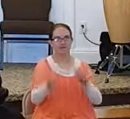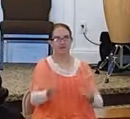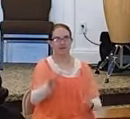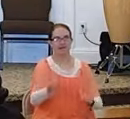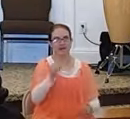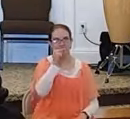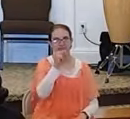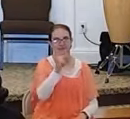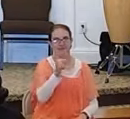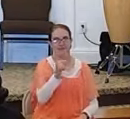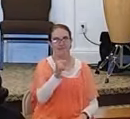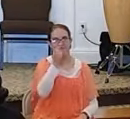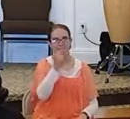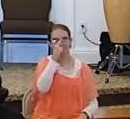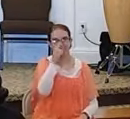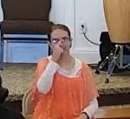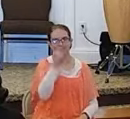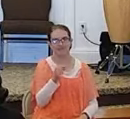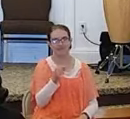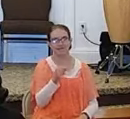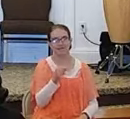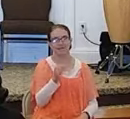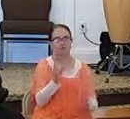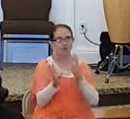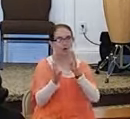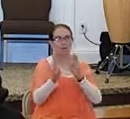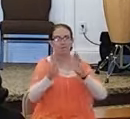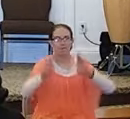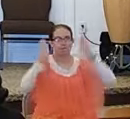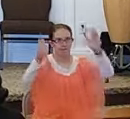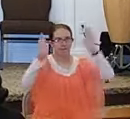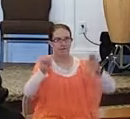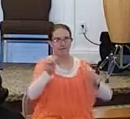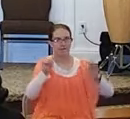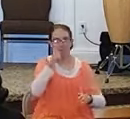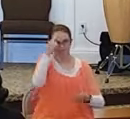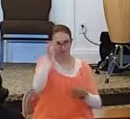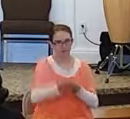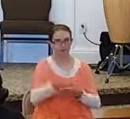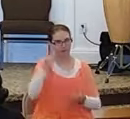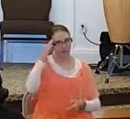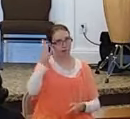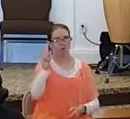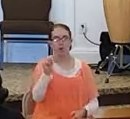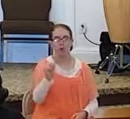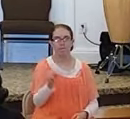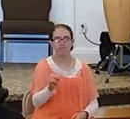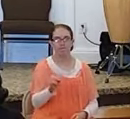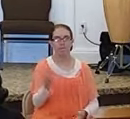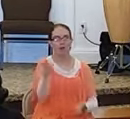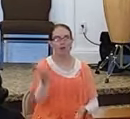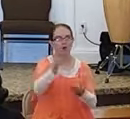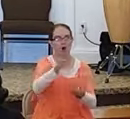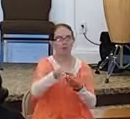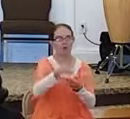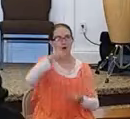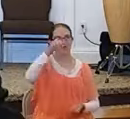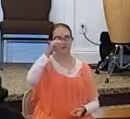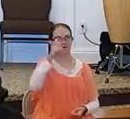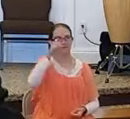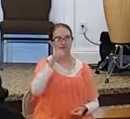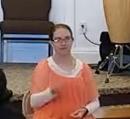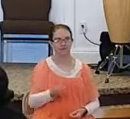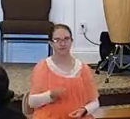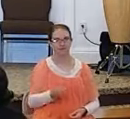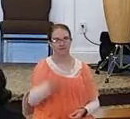you? He said, you were speaking it perfectly. I can't believe you don't know it. He said, no, sir. That was the Holy Ghost. And of